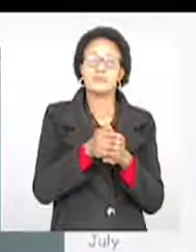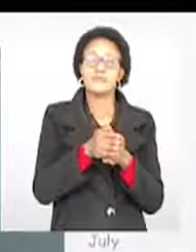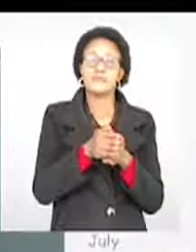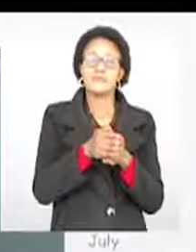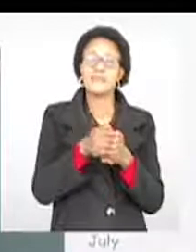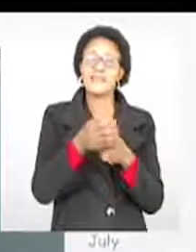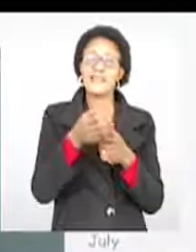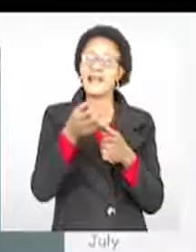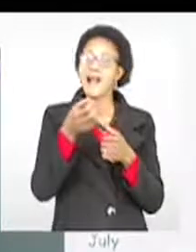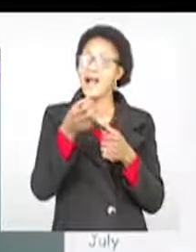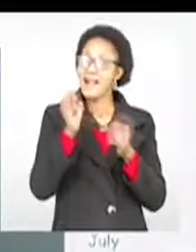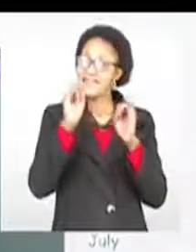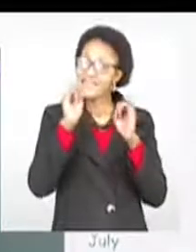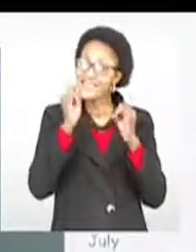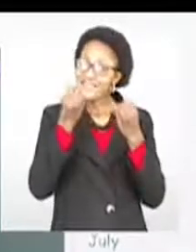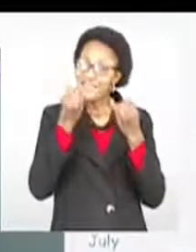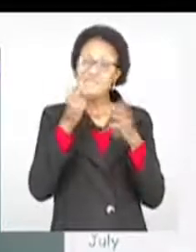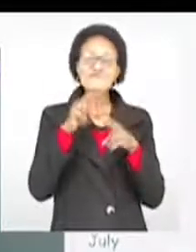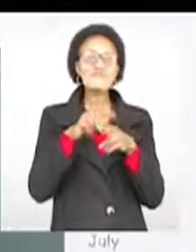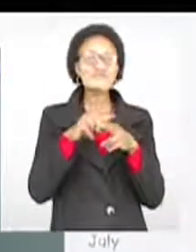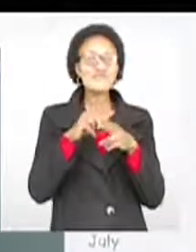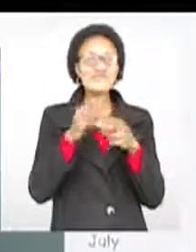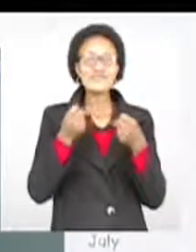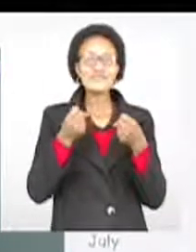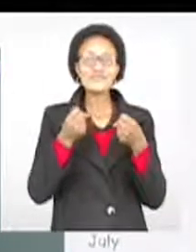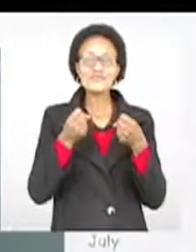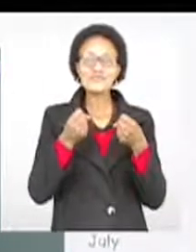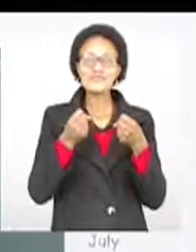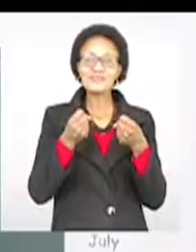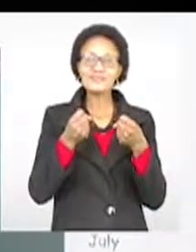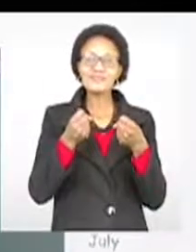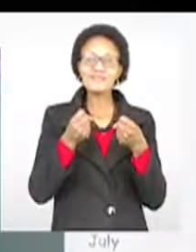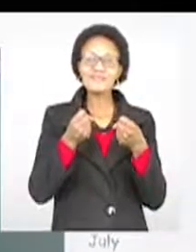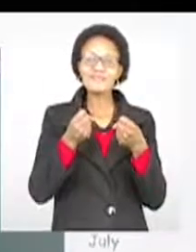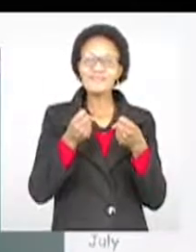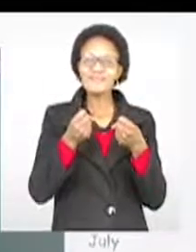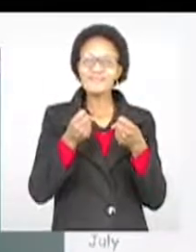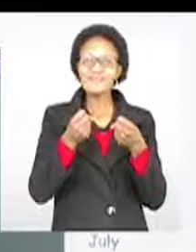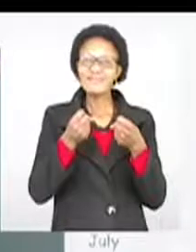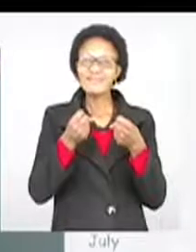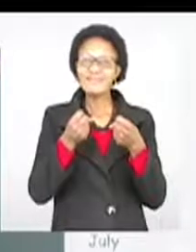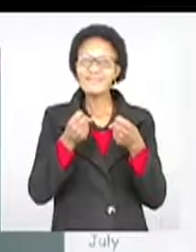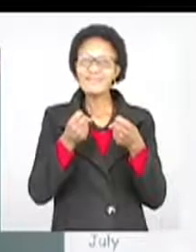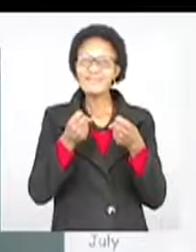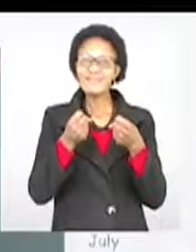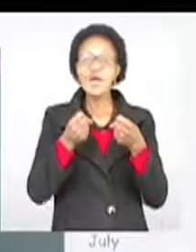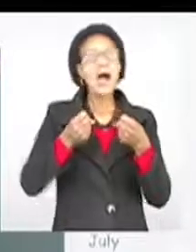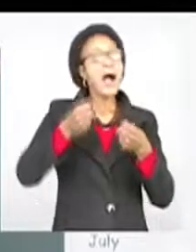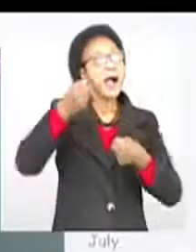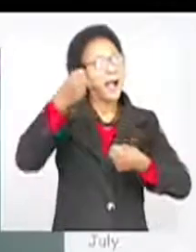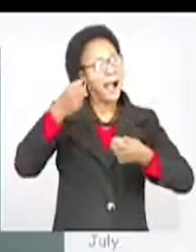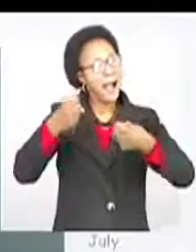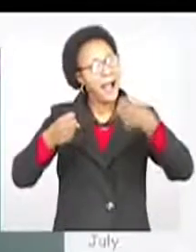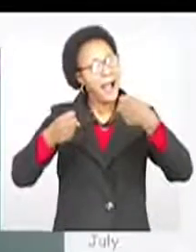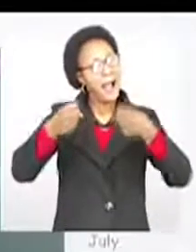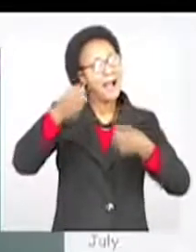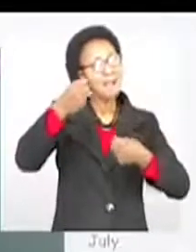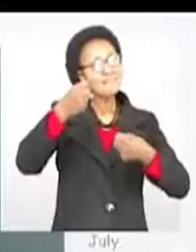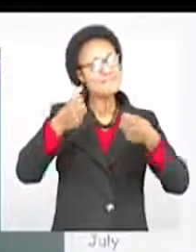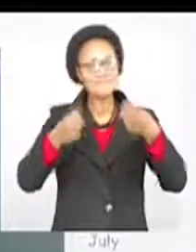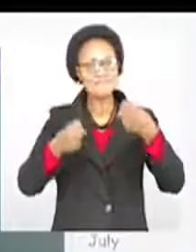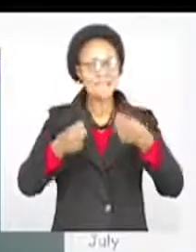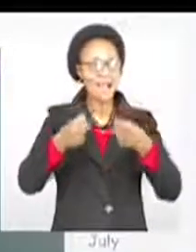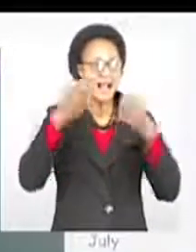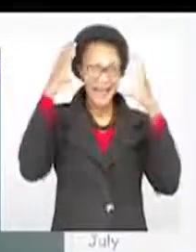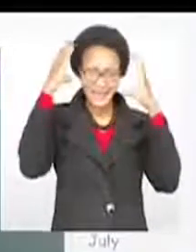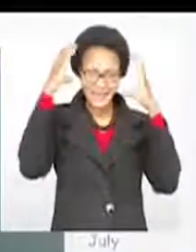see something that goes like a bus. Here we